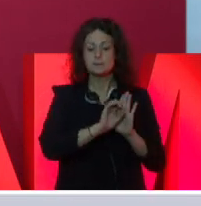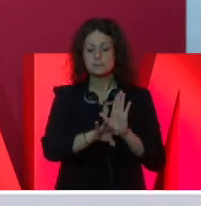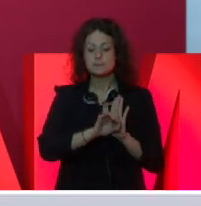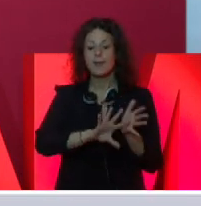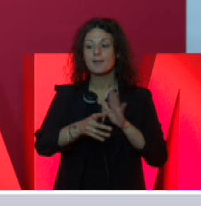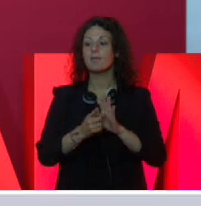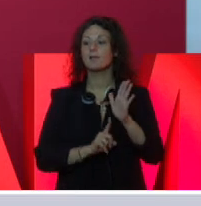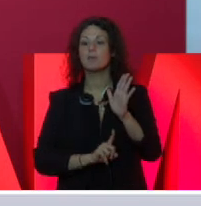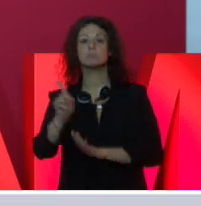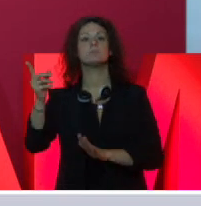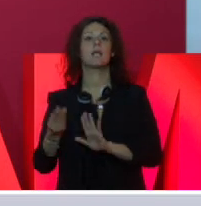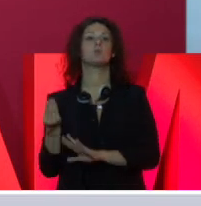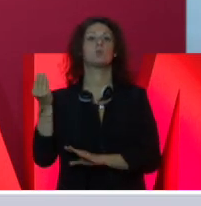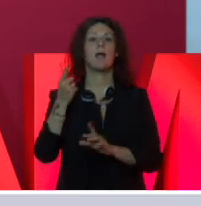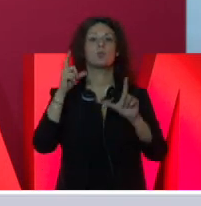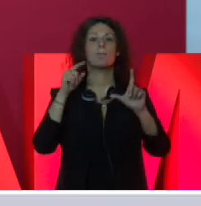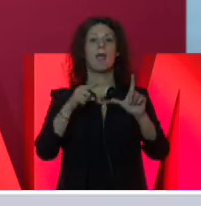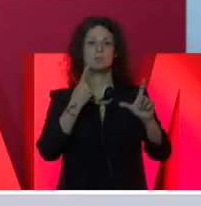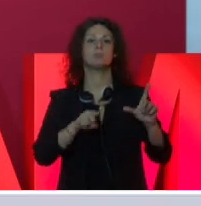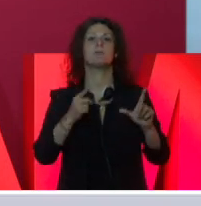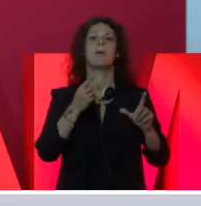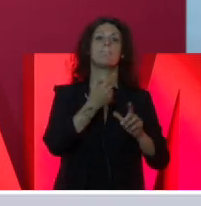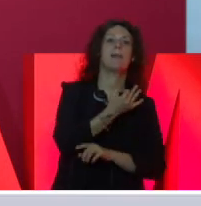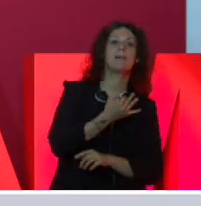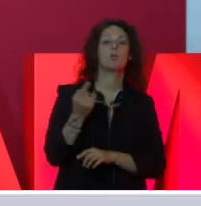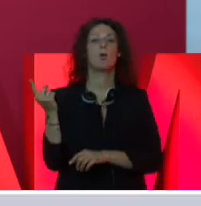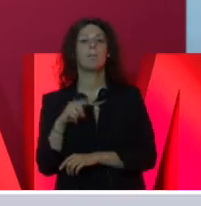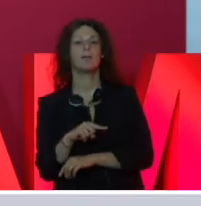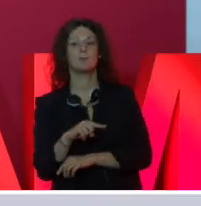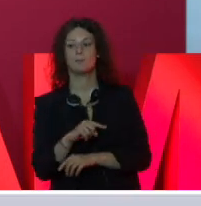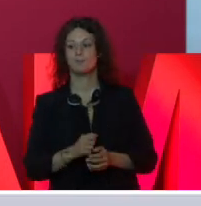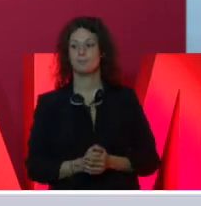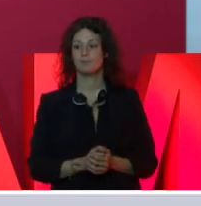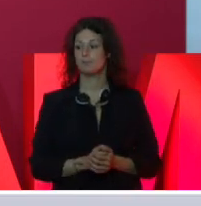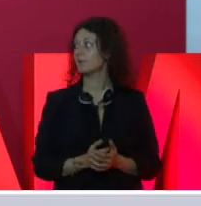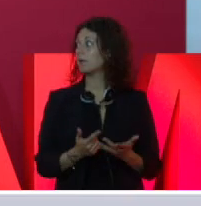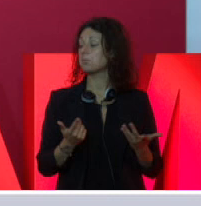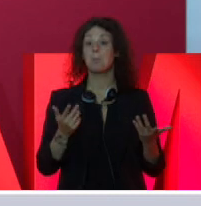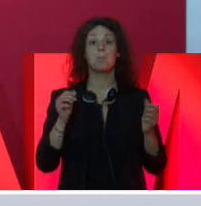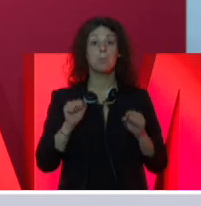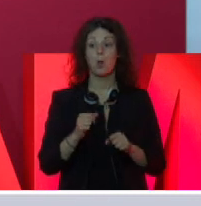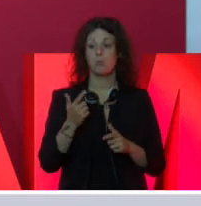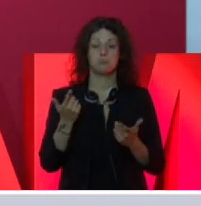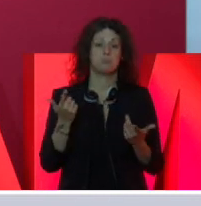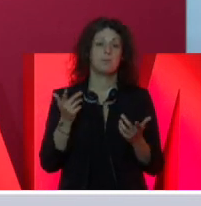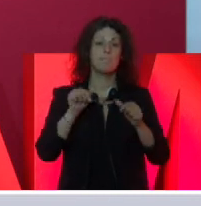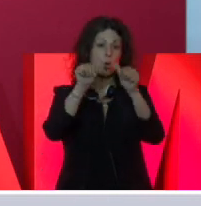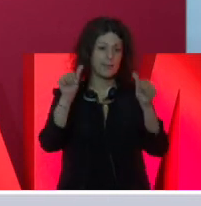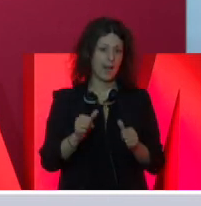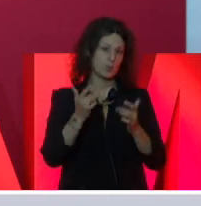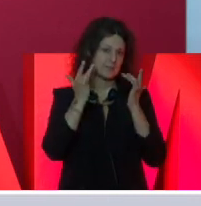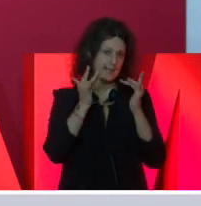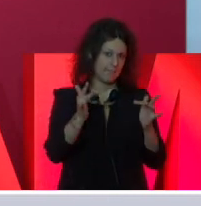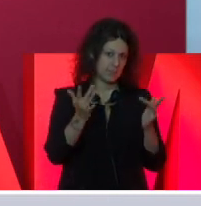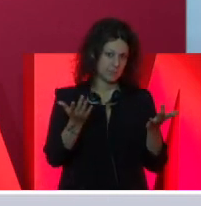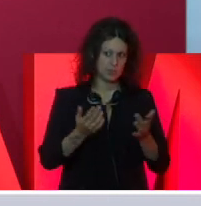mechanism from these pictures that can be applied to general situations. So you can do that with a white box. You can do it with a simple